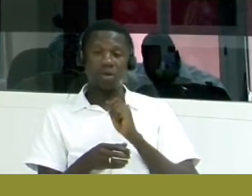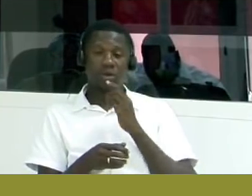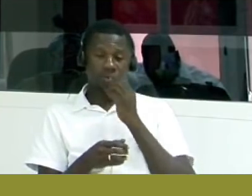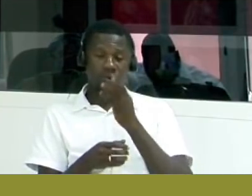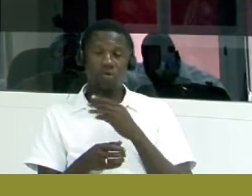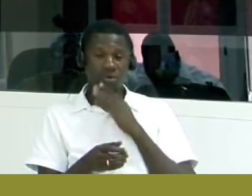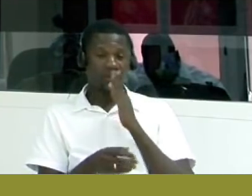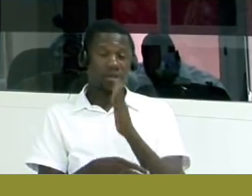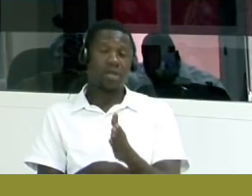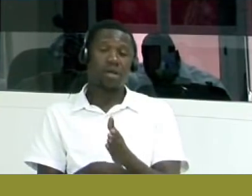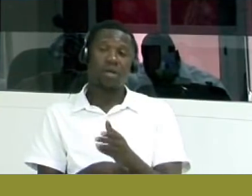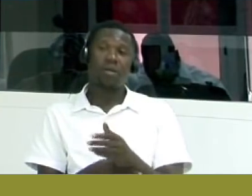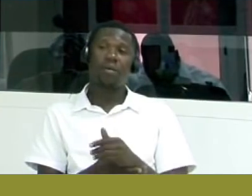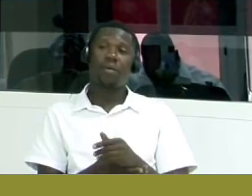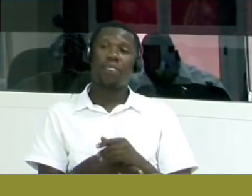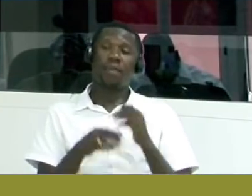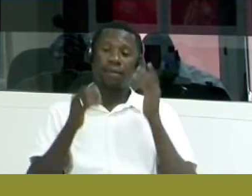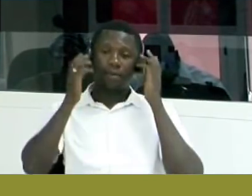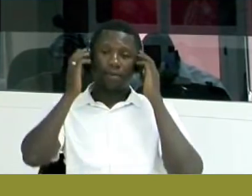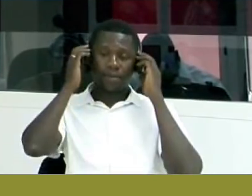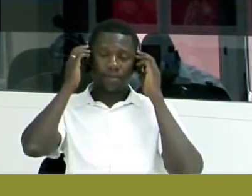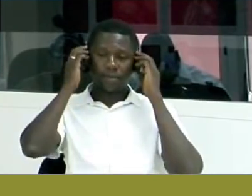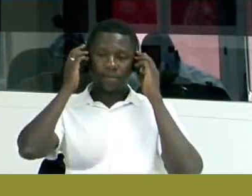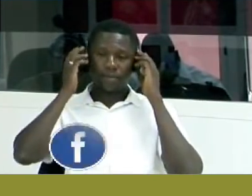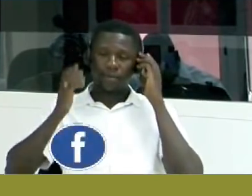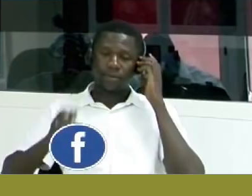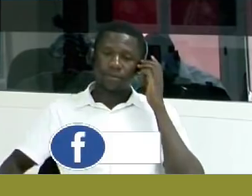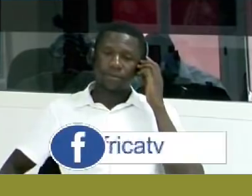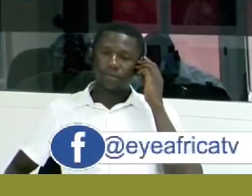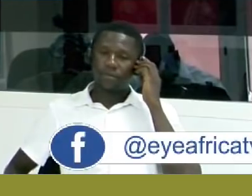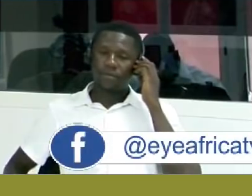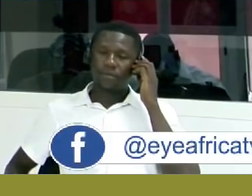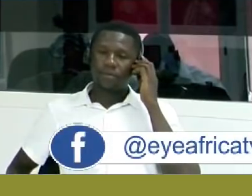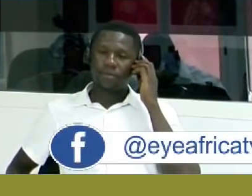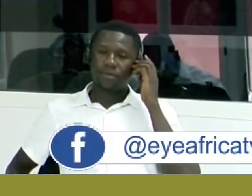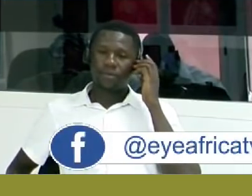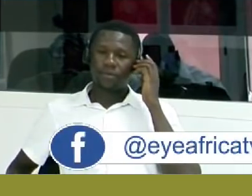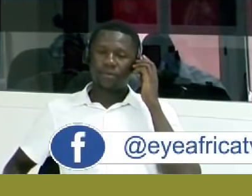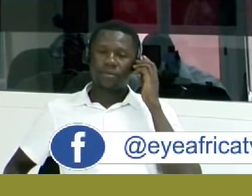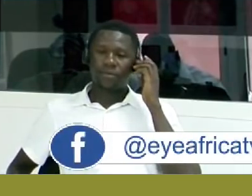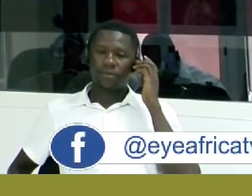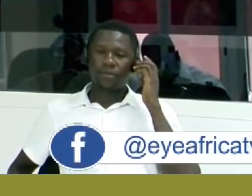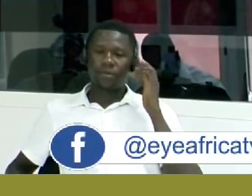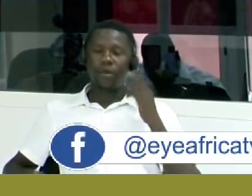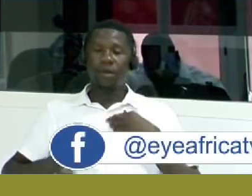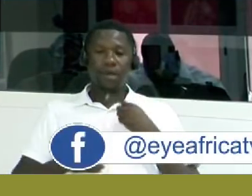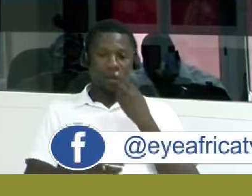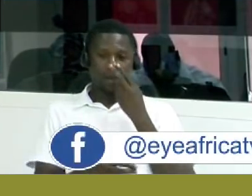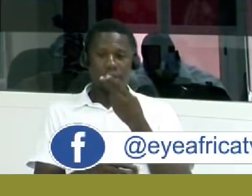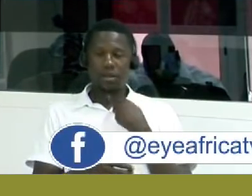All right. I can see in the file a letter from the IGP